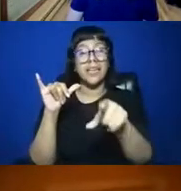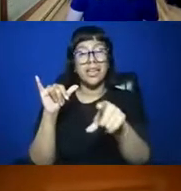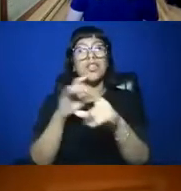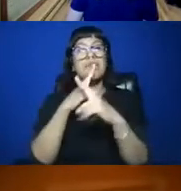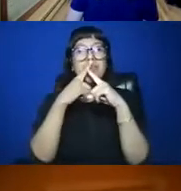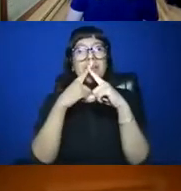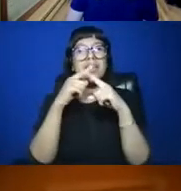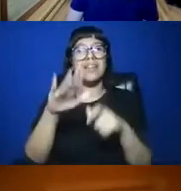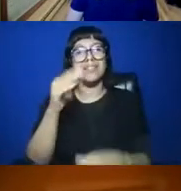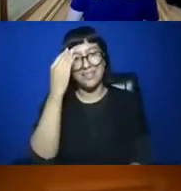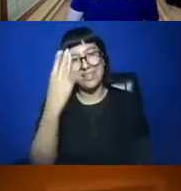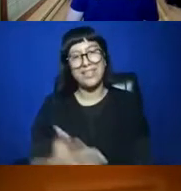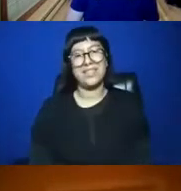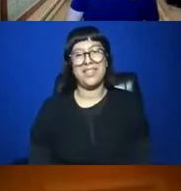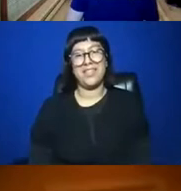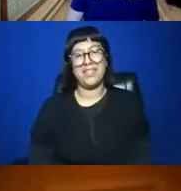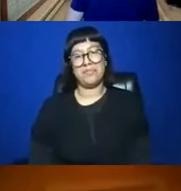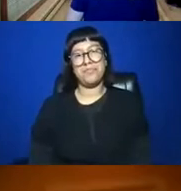muted.